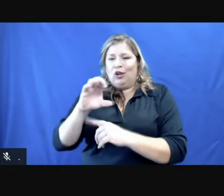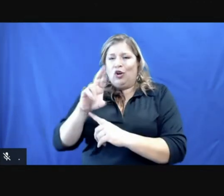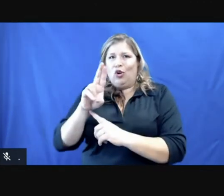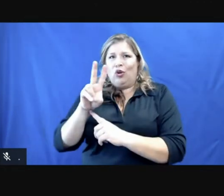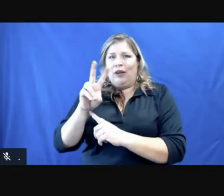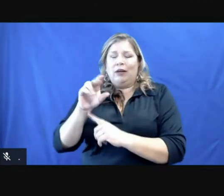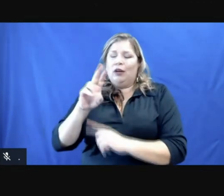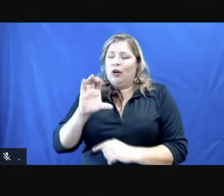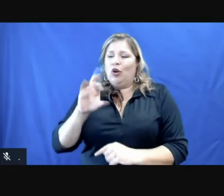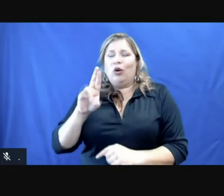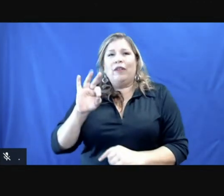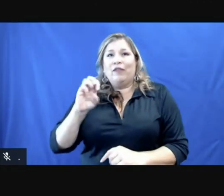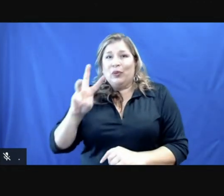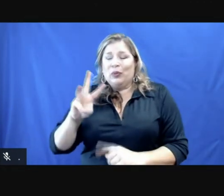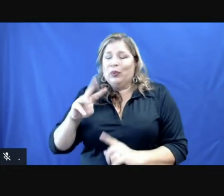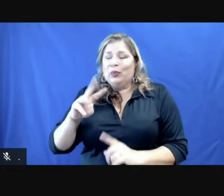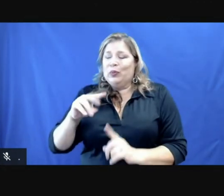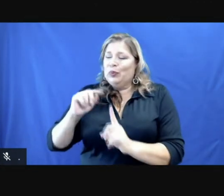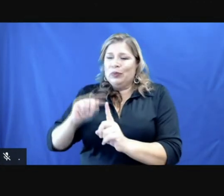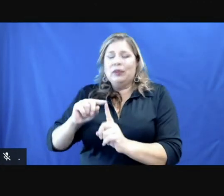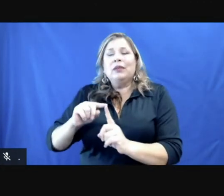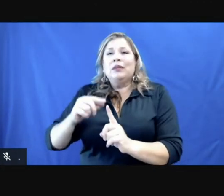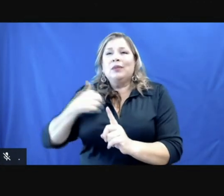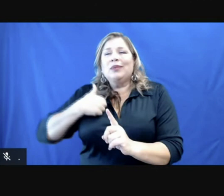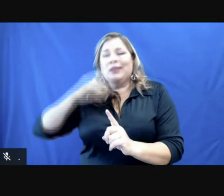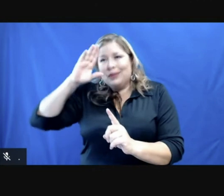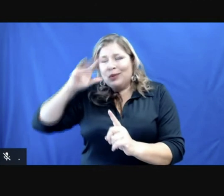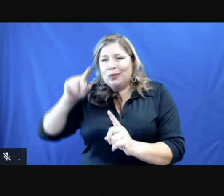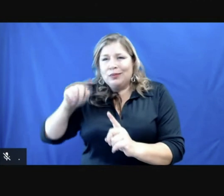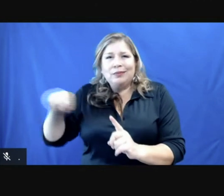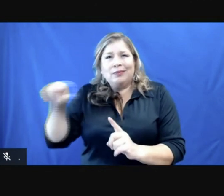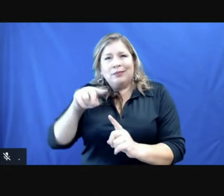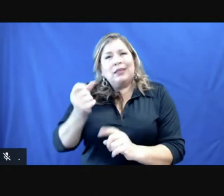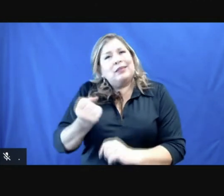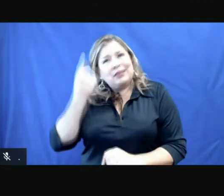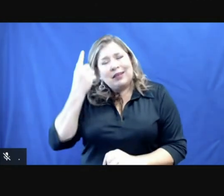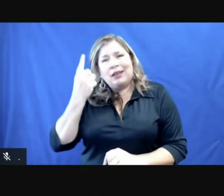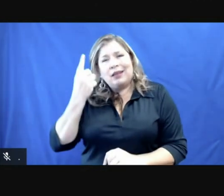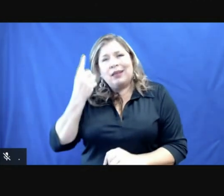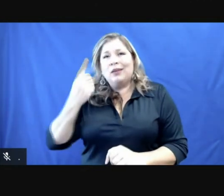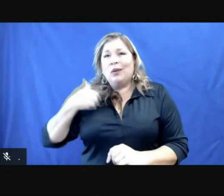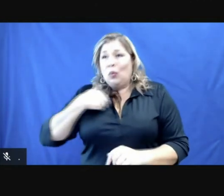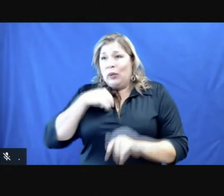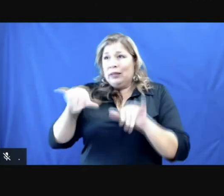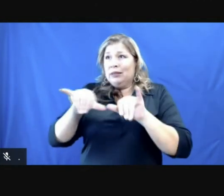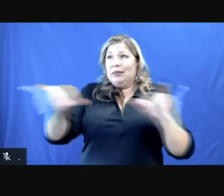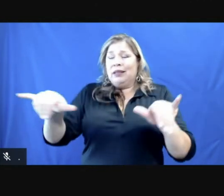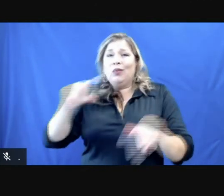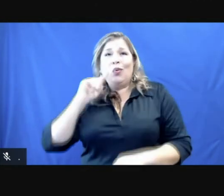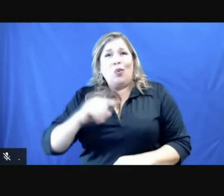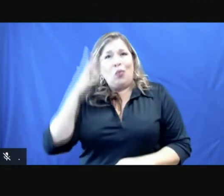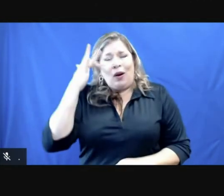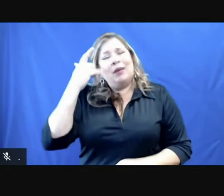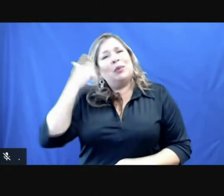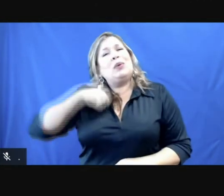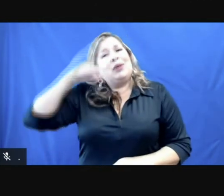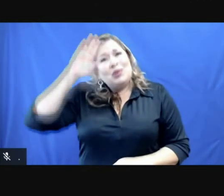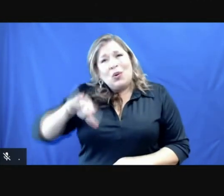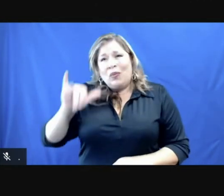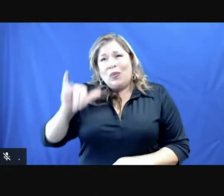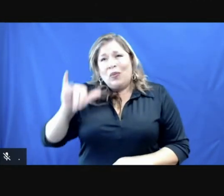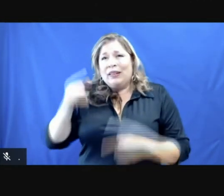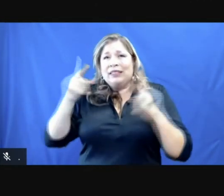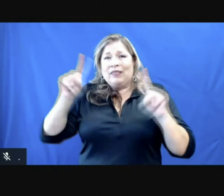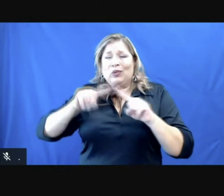This is built upon a basis that people understand, a tool that's been effective in COVID in the past. So again,